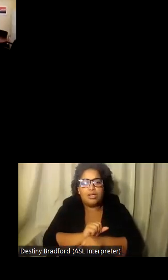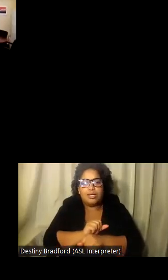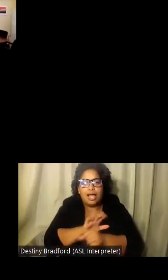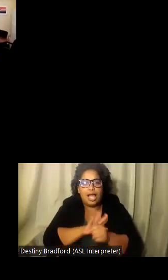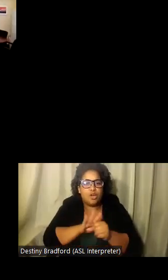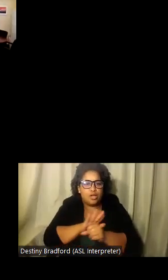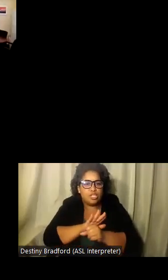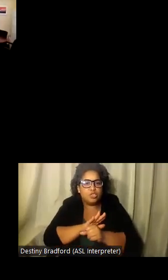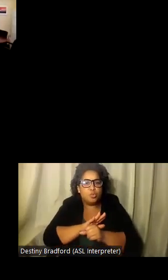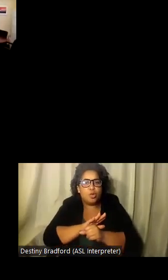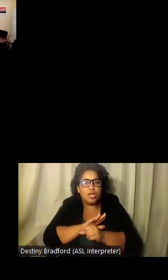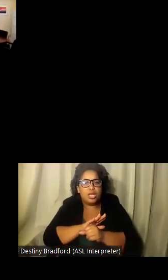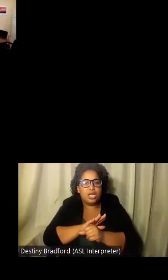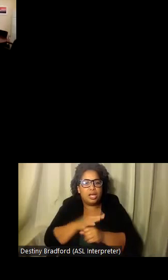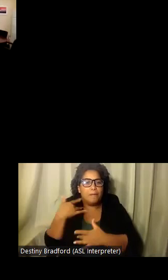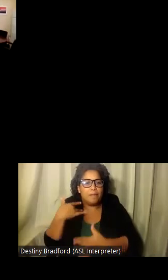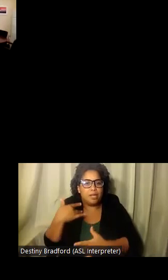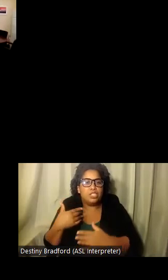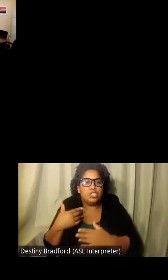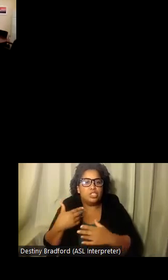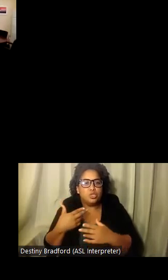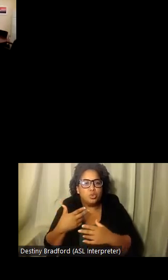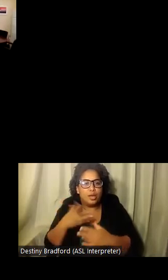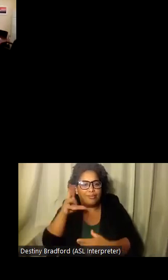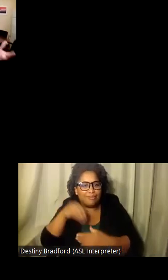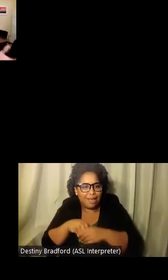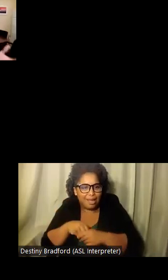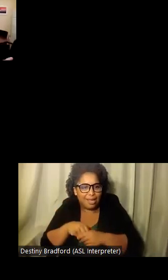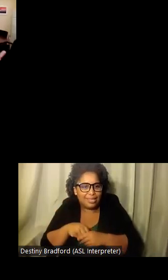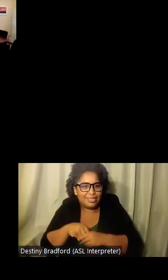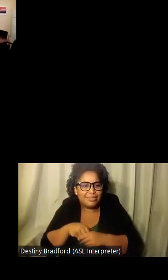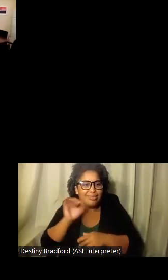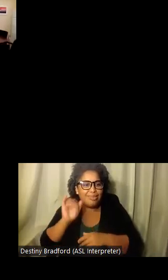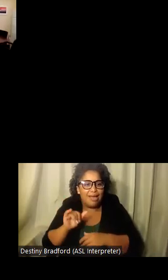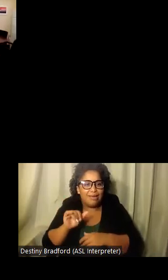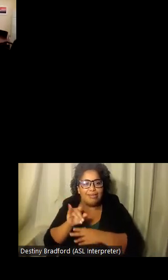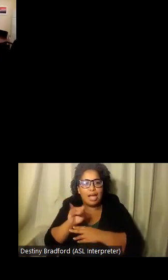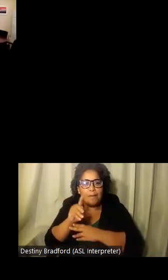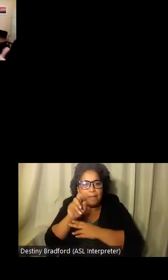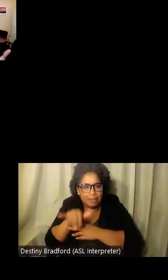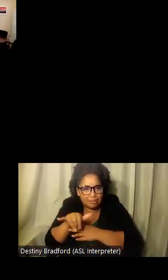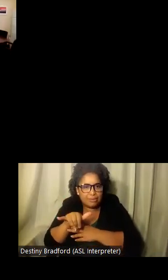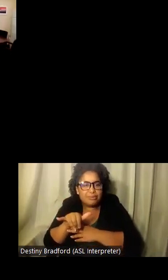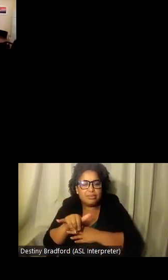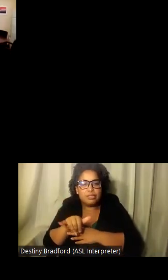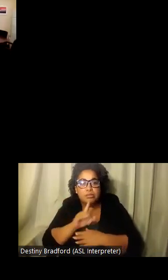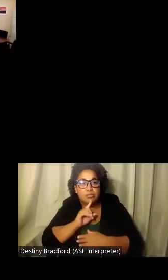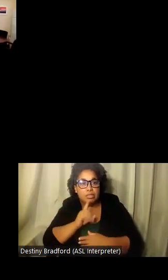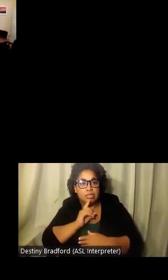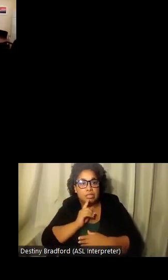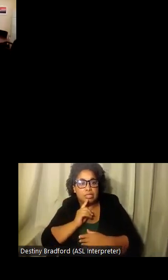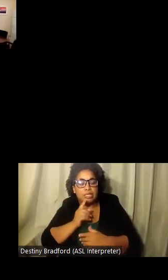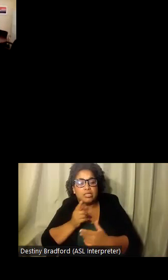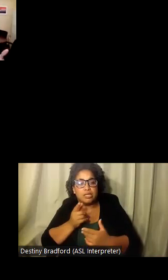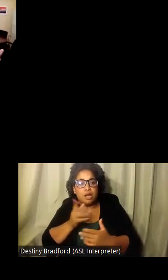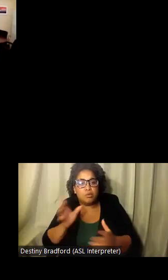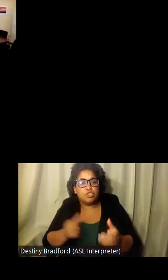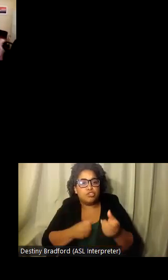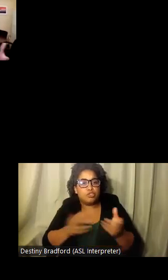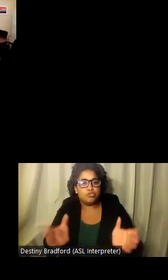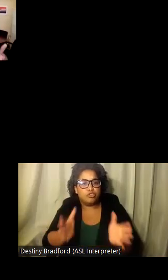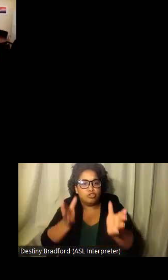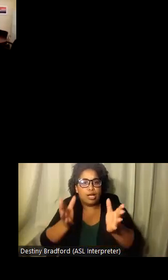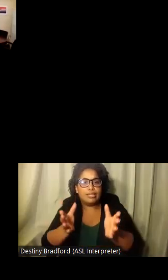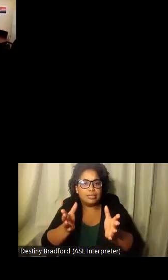we engage pretty regularly. And I would suggest that there's an opportunity here for states like New York and